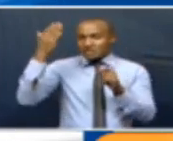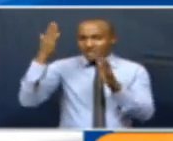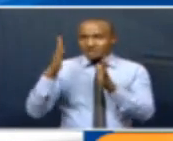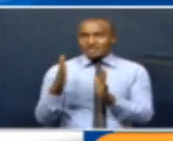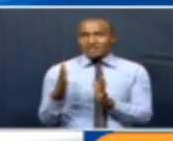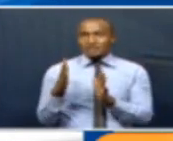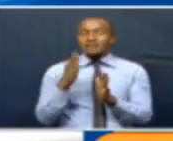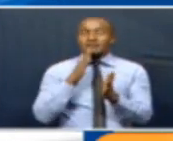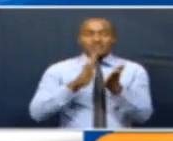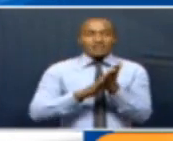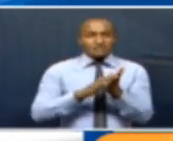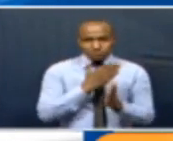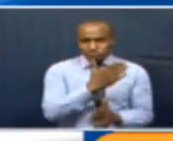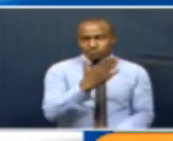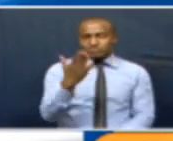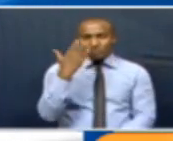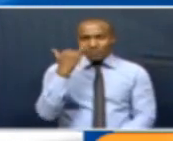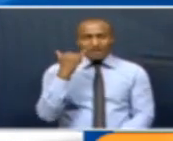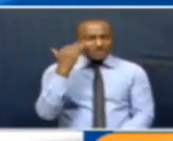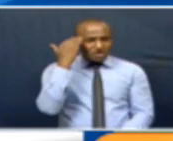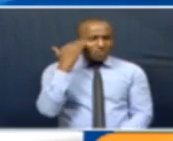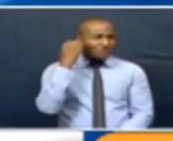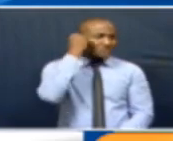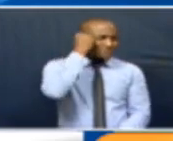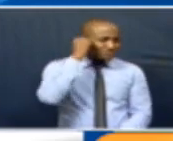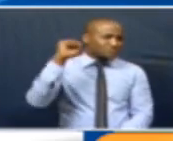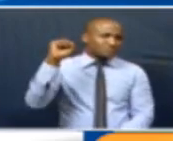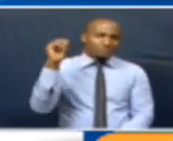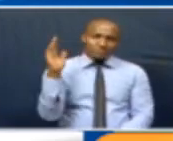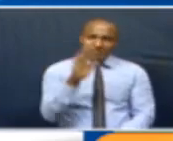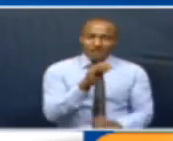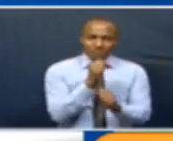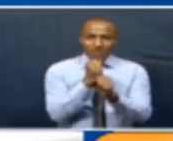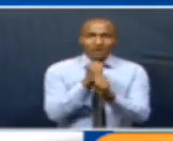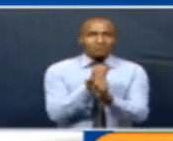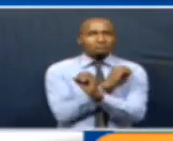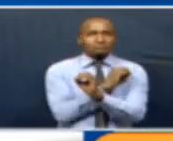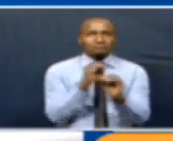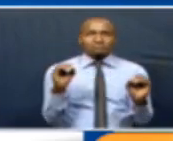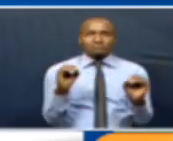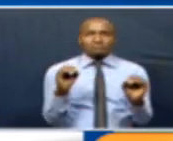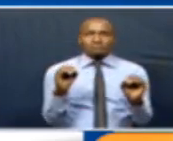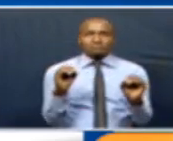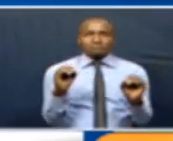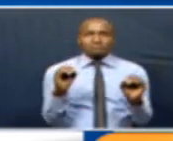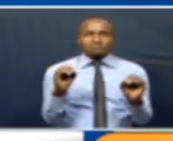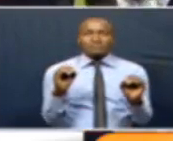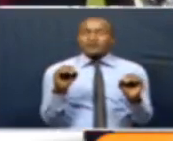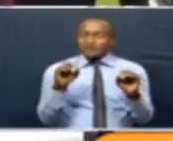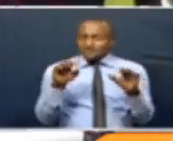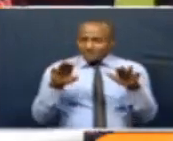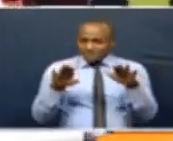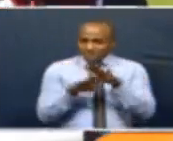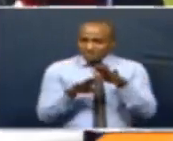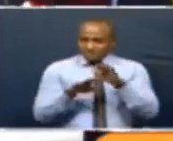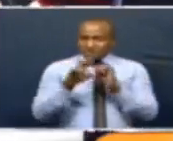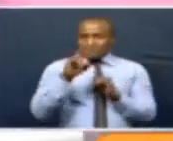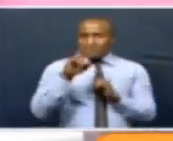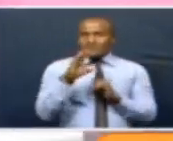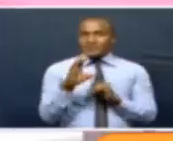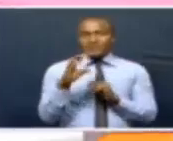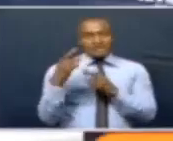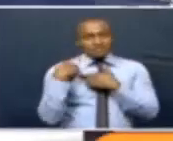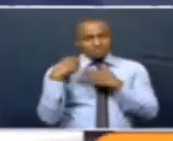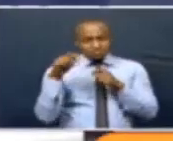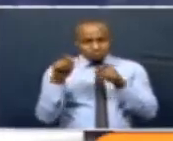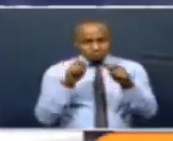Friday after they defied a court order to resume their duties. The institution's deputy vice chancellor in charge of administration